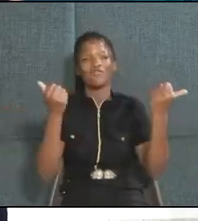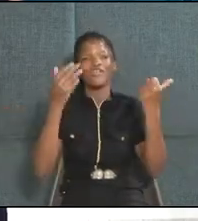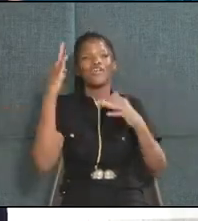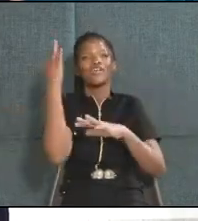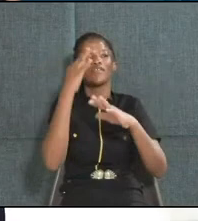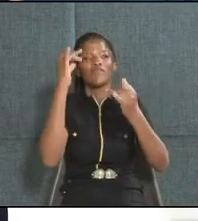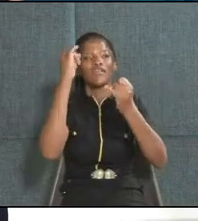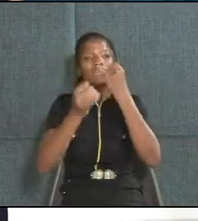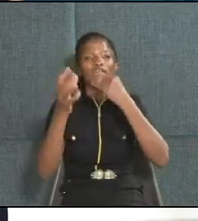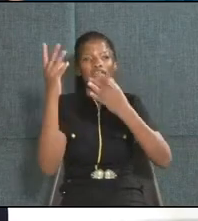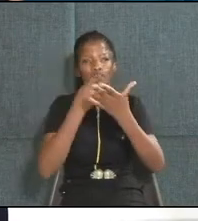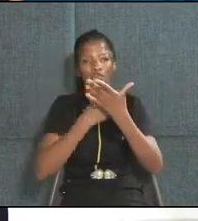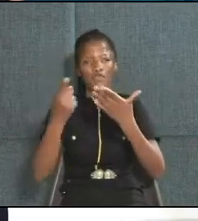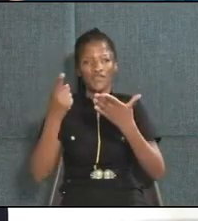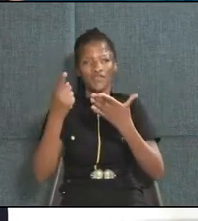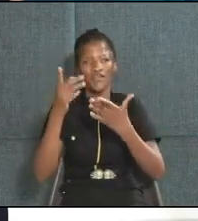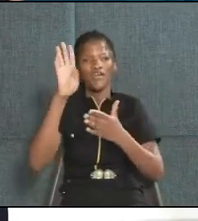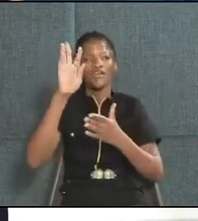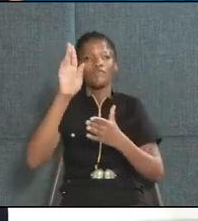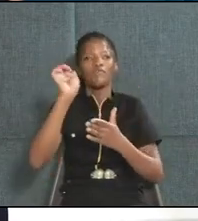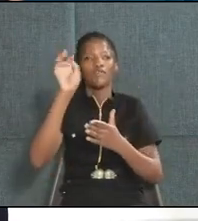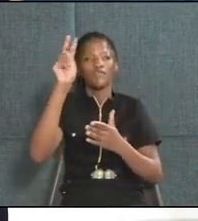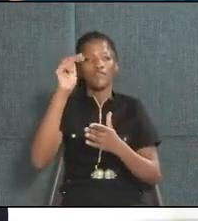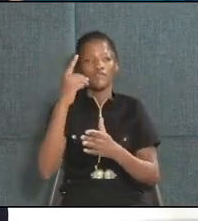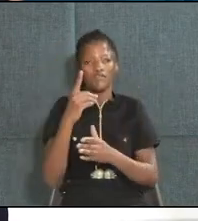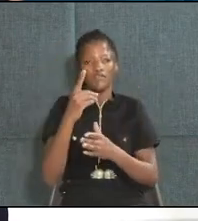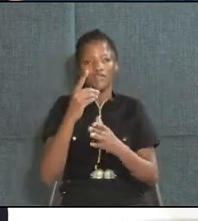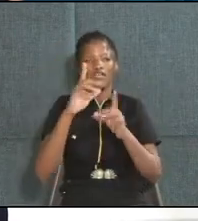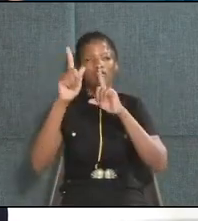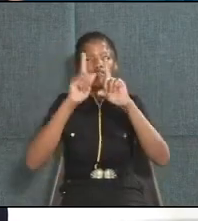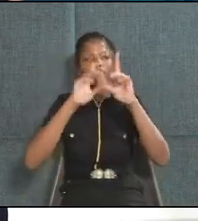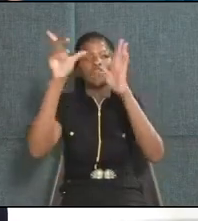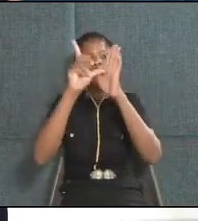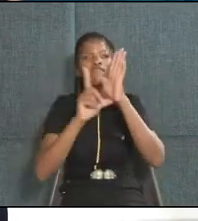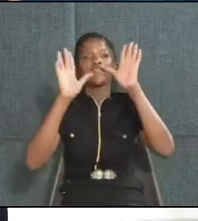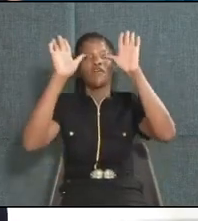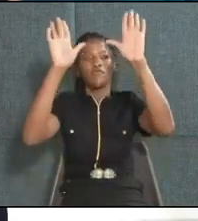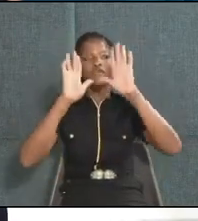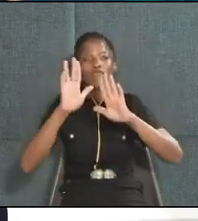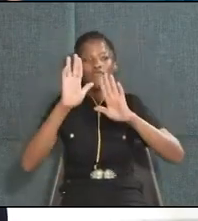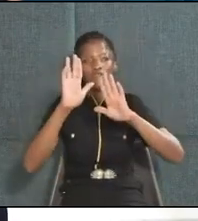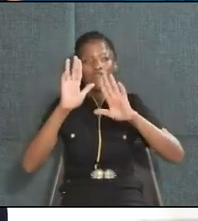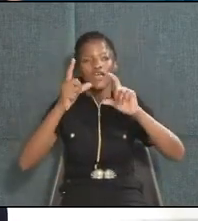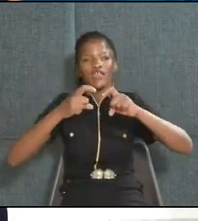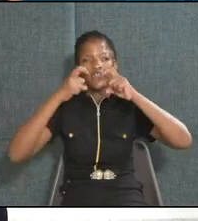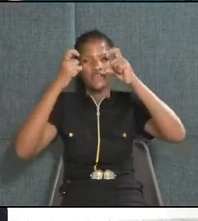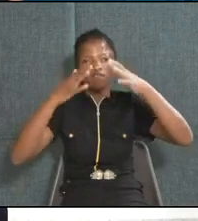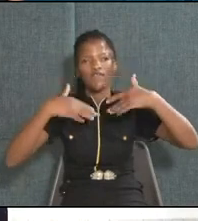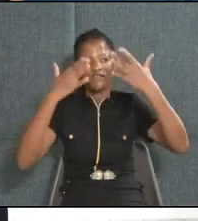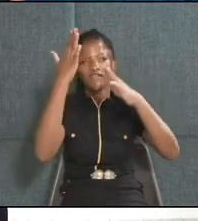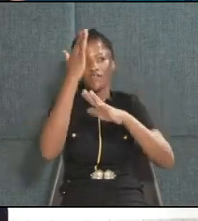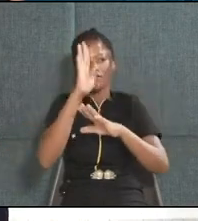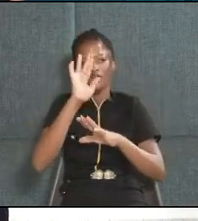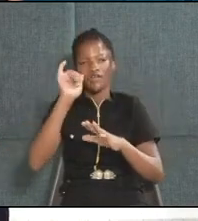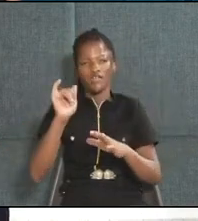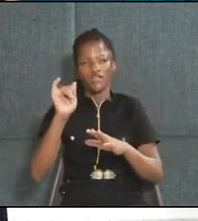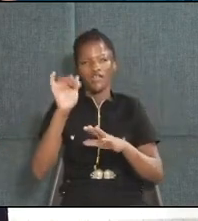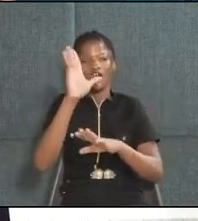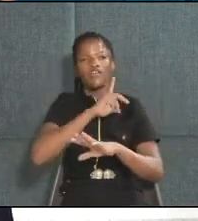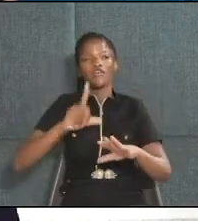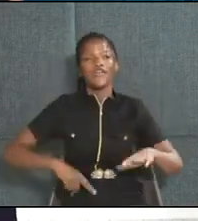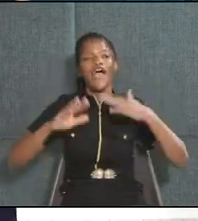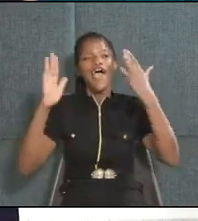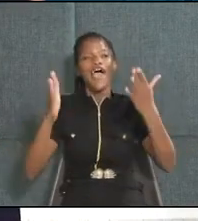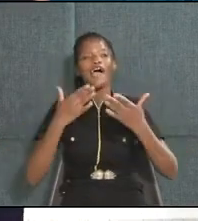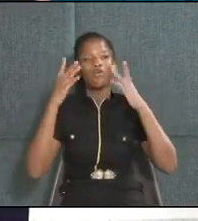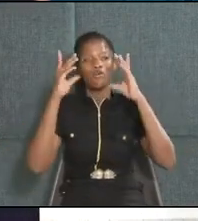Last week, Brenda, Michael, and Cynthia taught us lessons about the wonderful gifts given to us by God and how the disciples used them